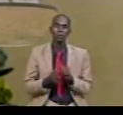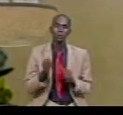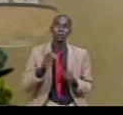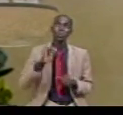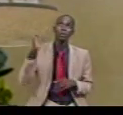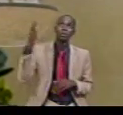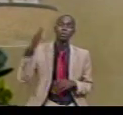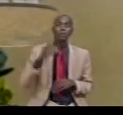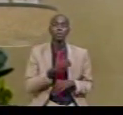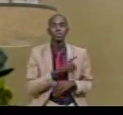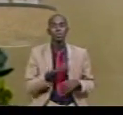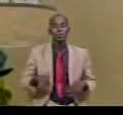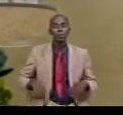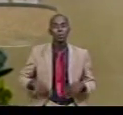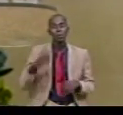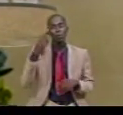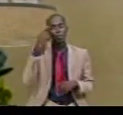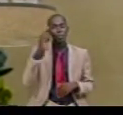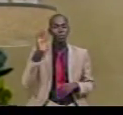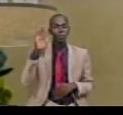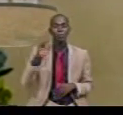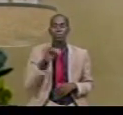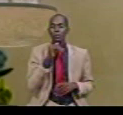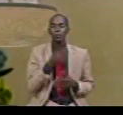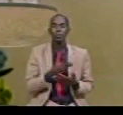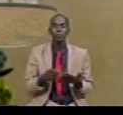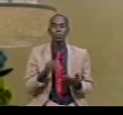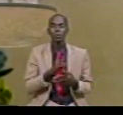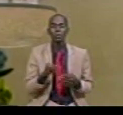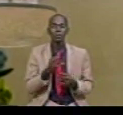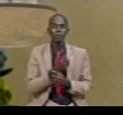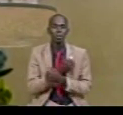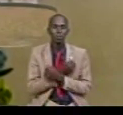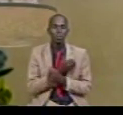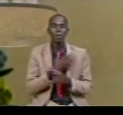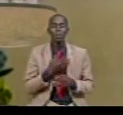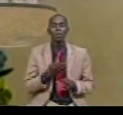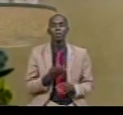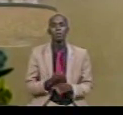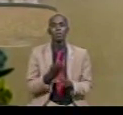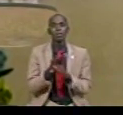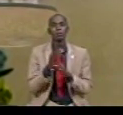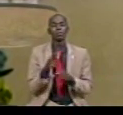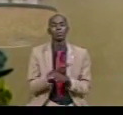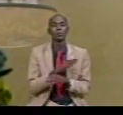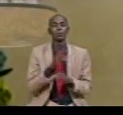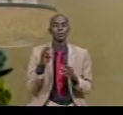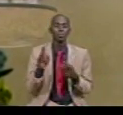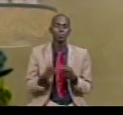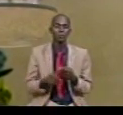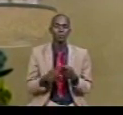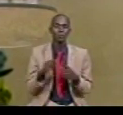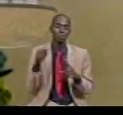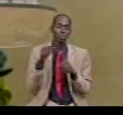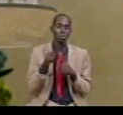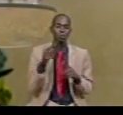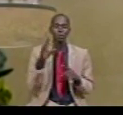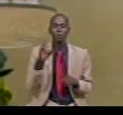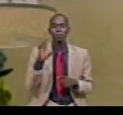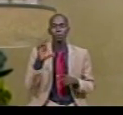Lord for his unfailing love and faithfulness towards the Deeper Christian Life